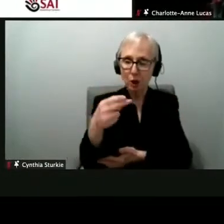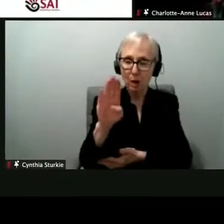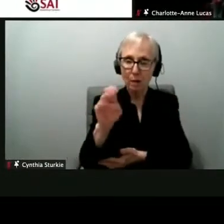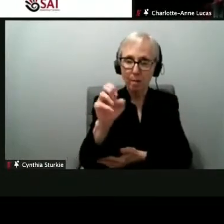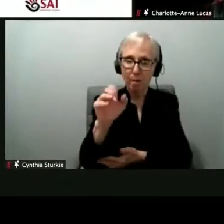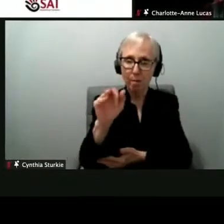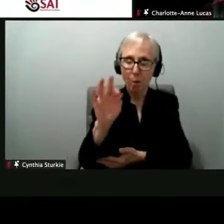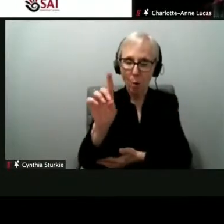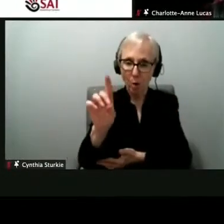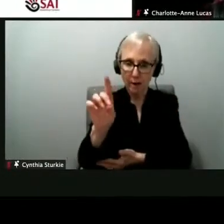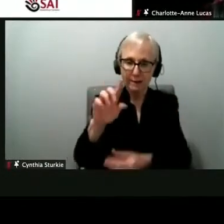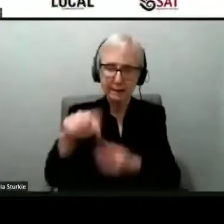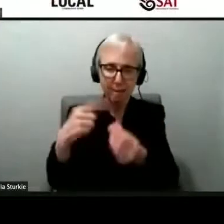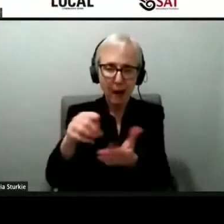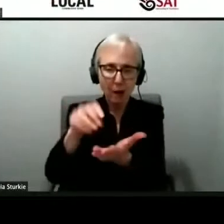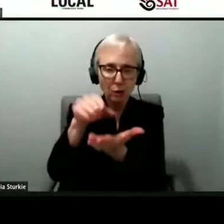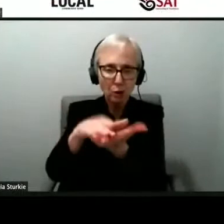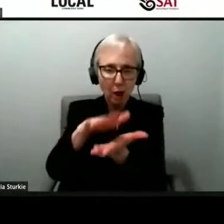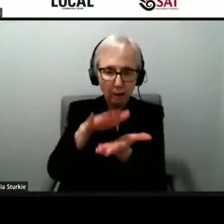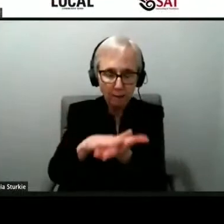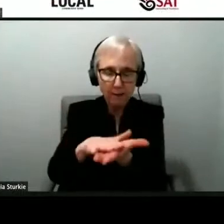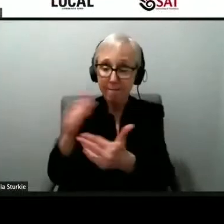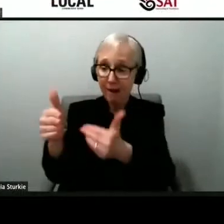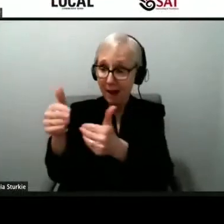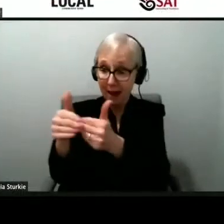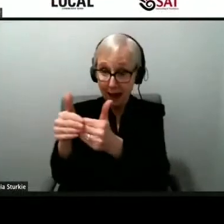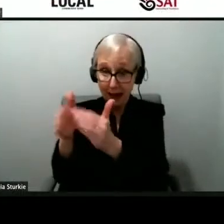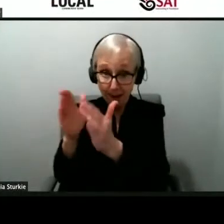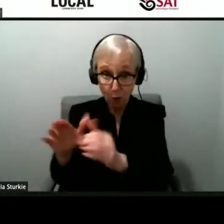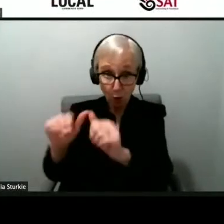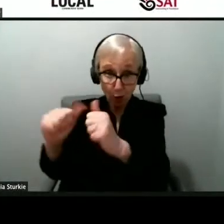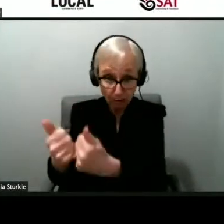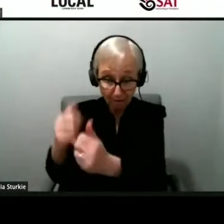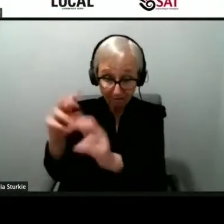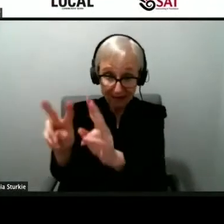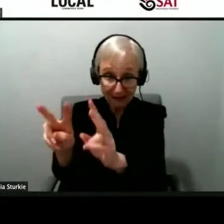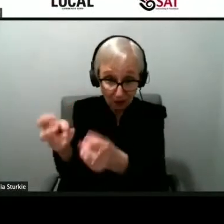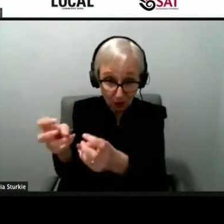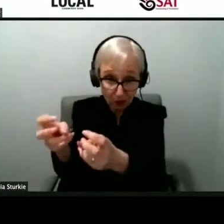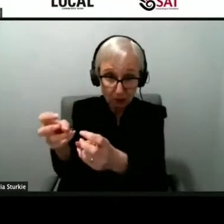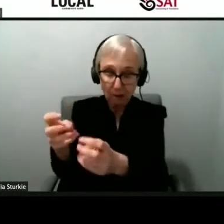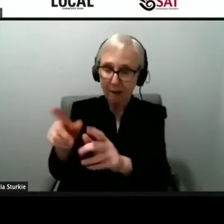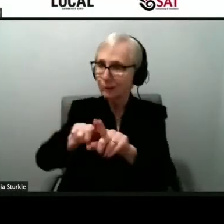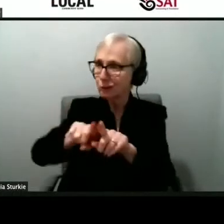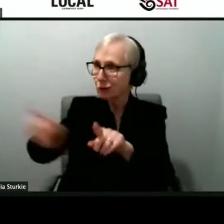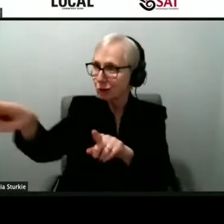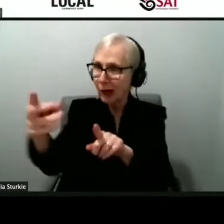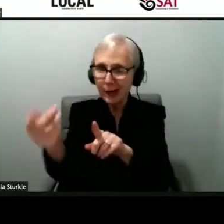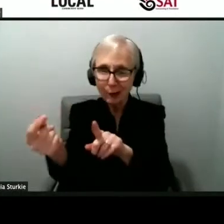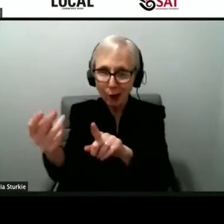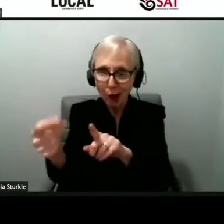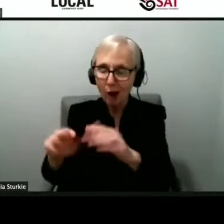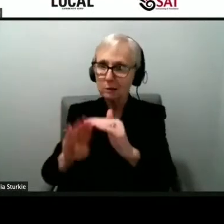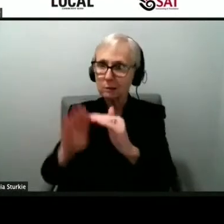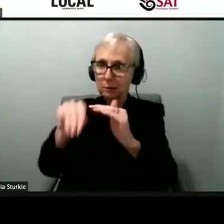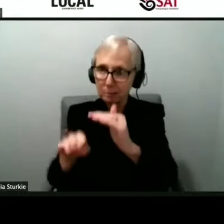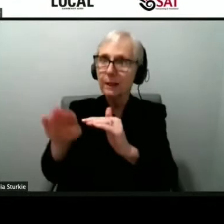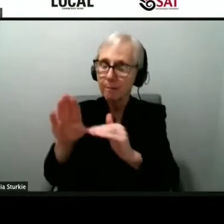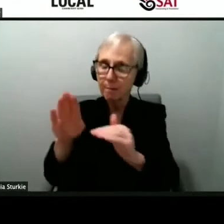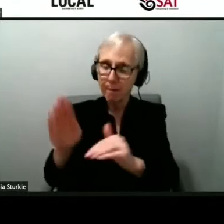about documentation. So if a neighborhood association has any issues, whether it's stray dogs, speed bumps,